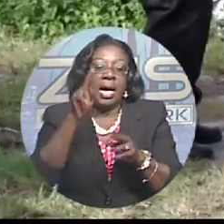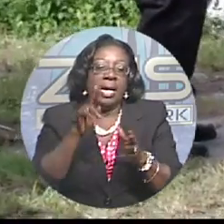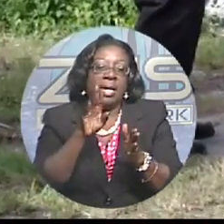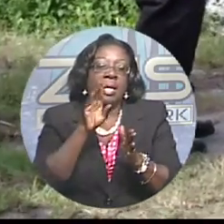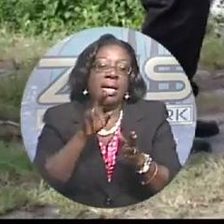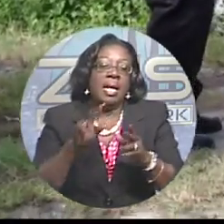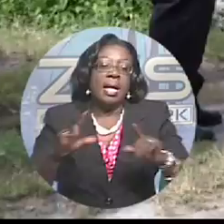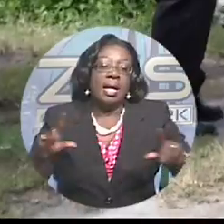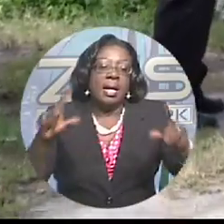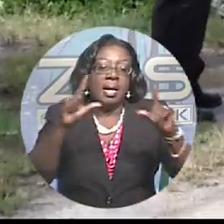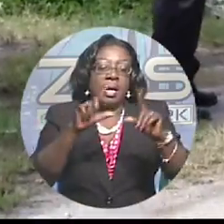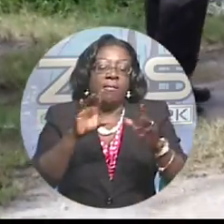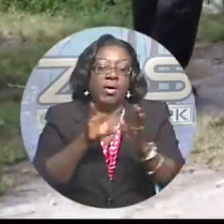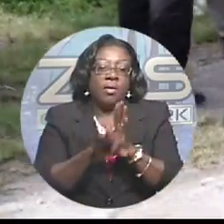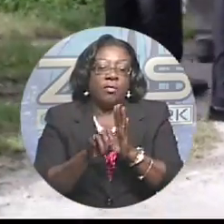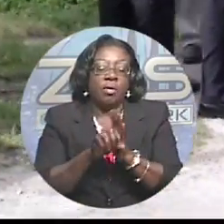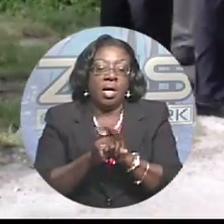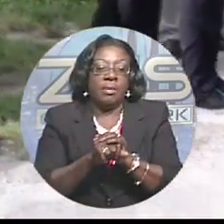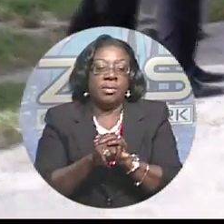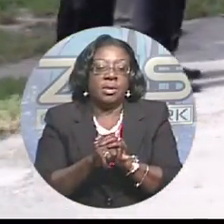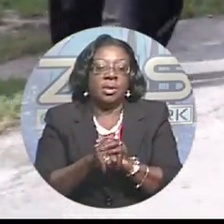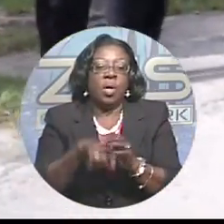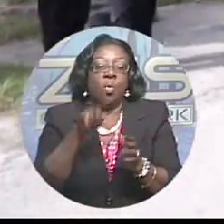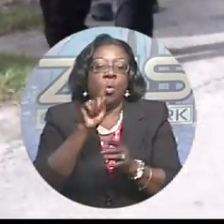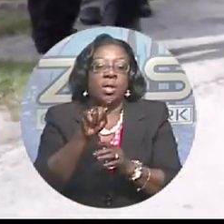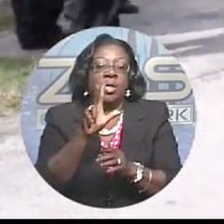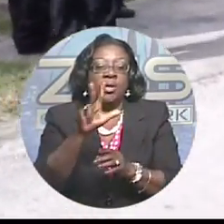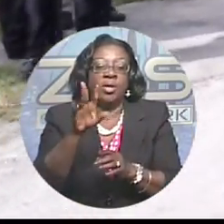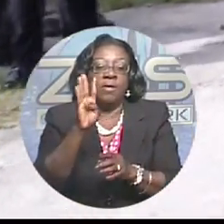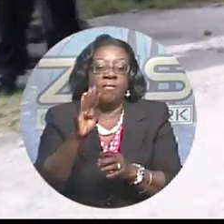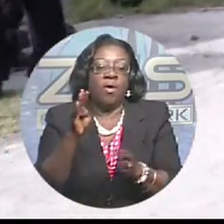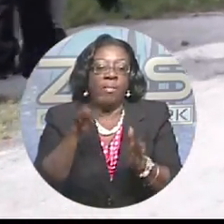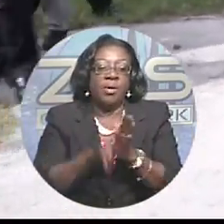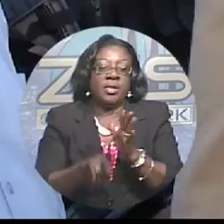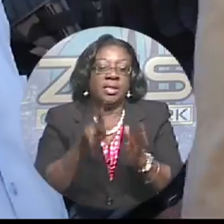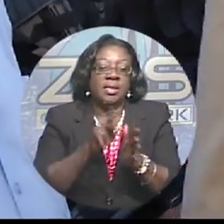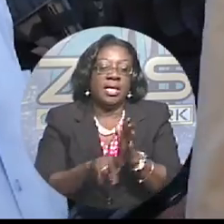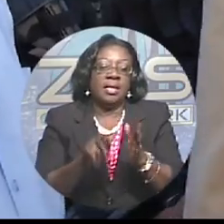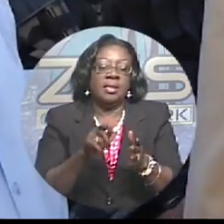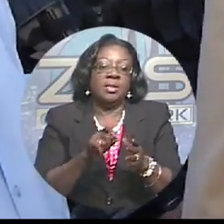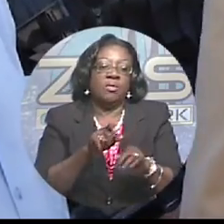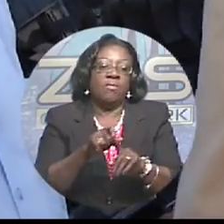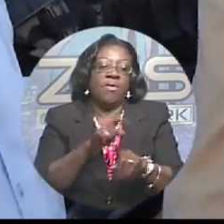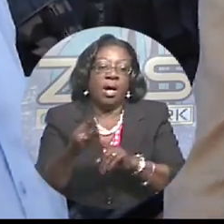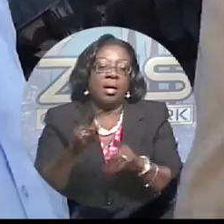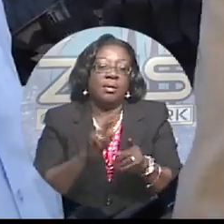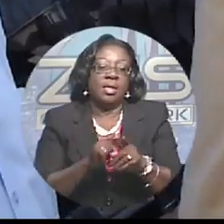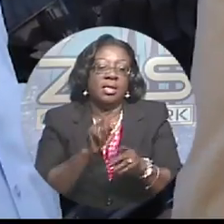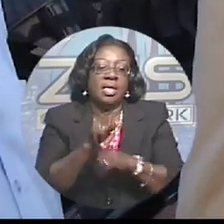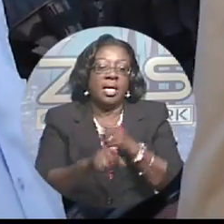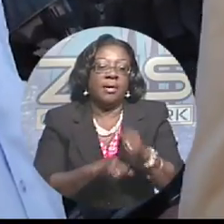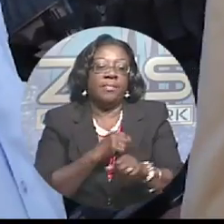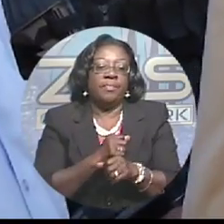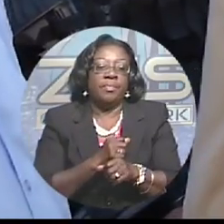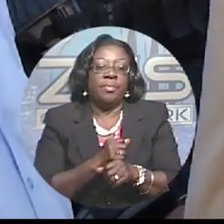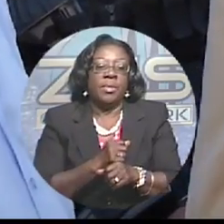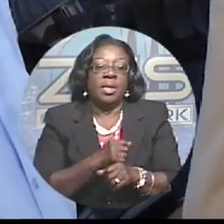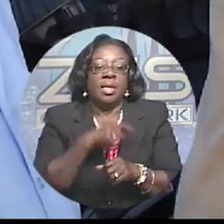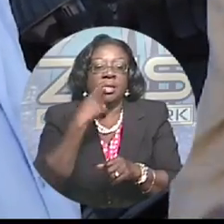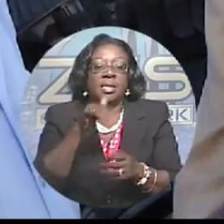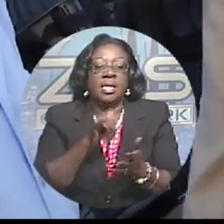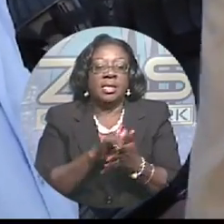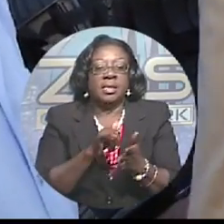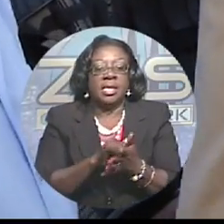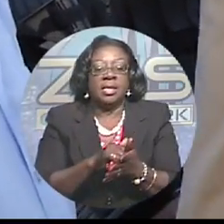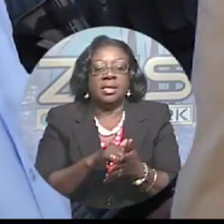year, 134 persons have been killed, and this has caused many to fear. Assistant Commissioner Police Stephen Dean says since the launch of